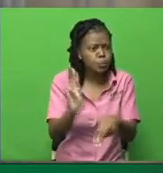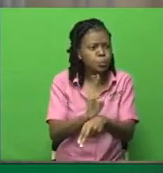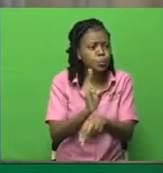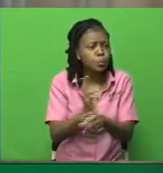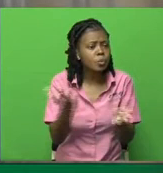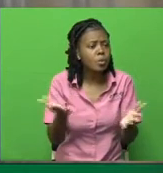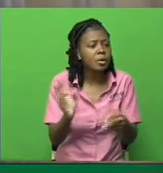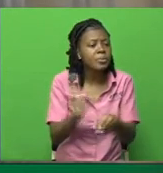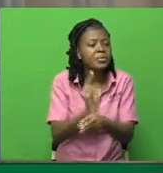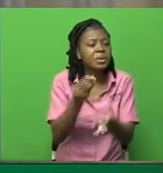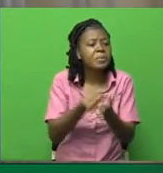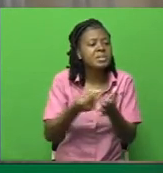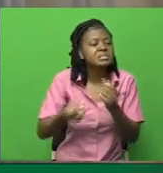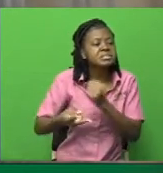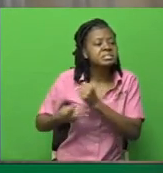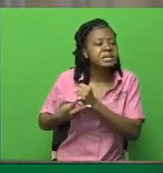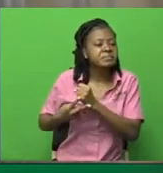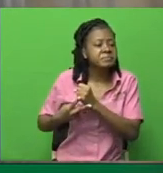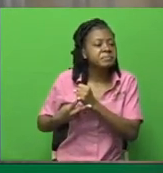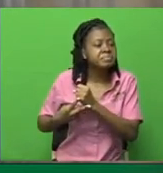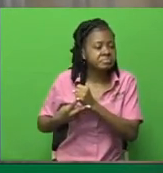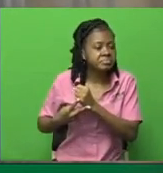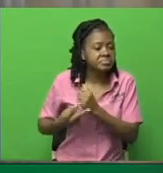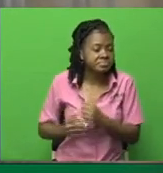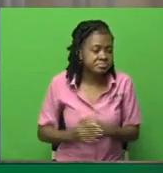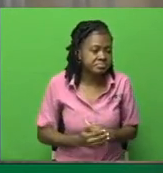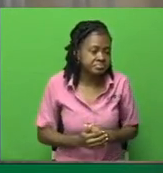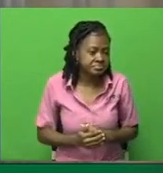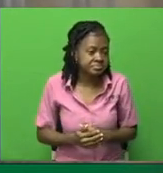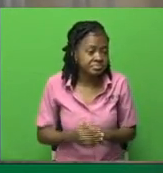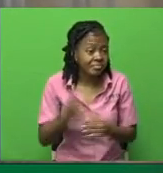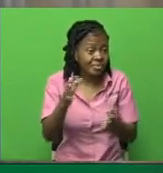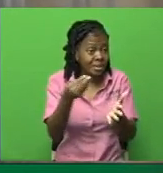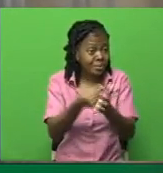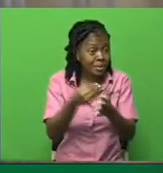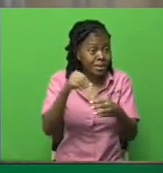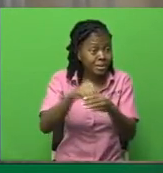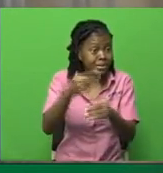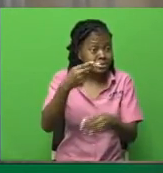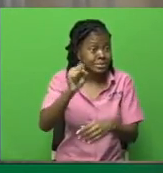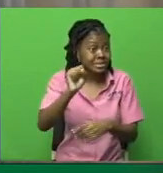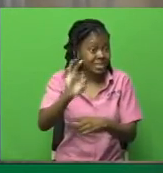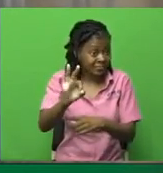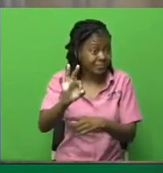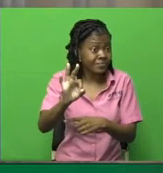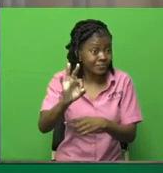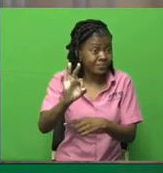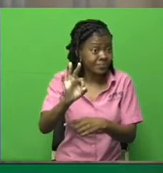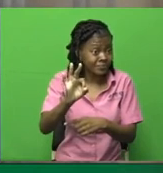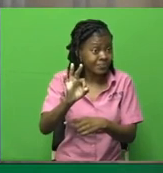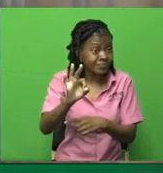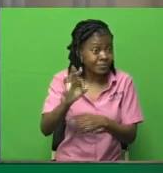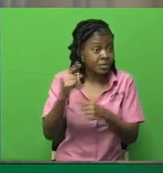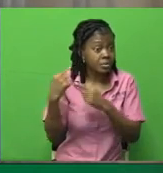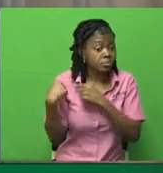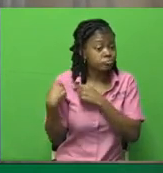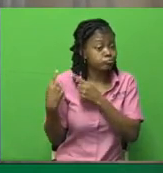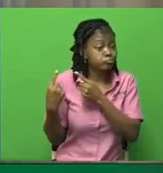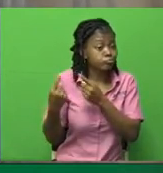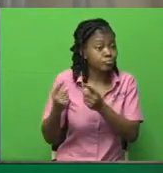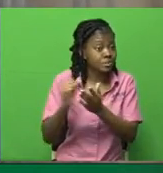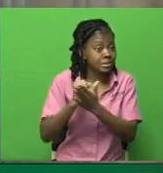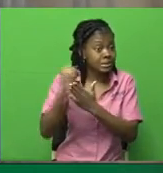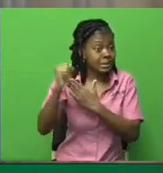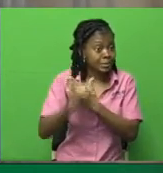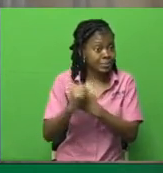that net asset value of the hsf as of September 14 2022